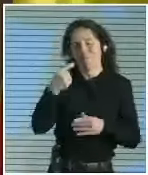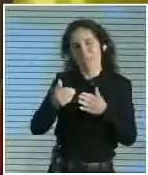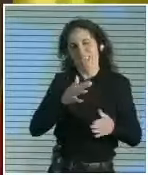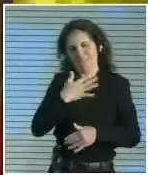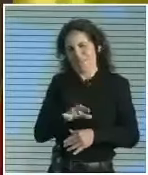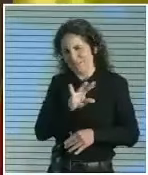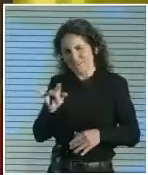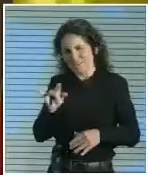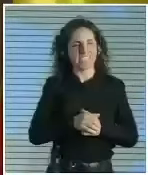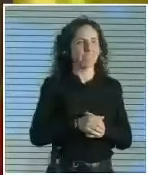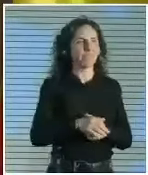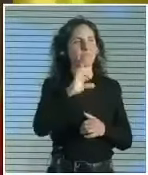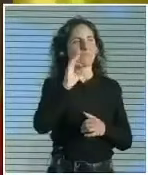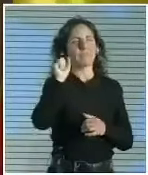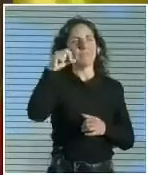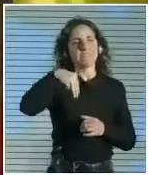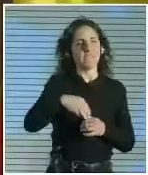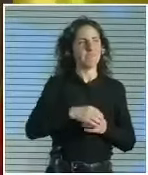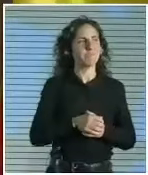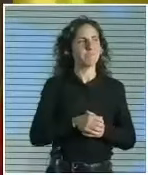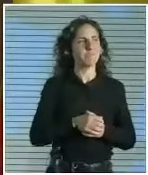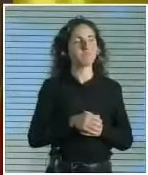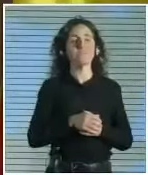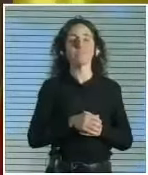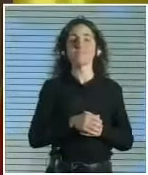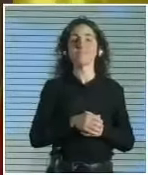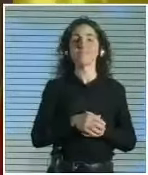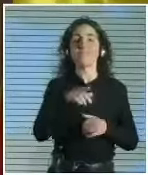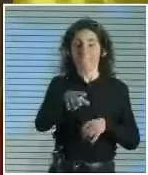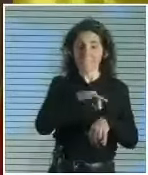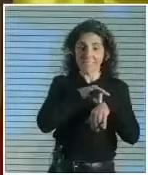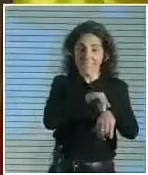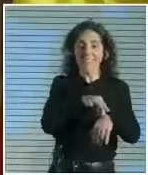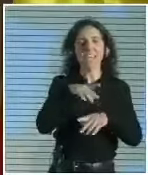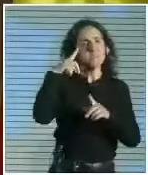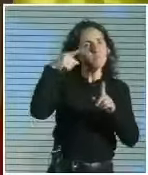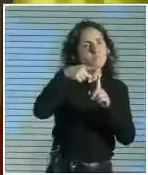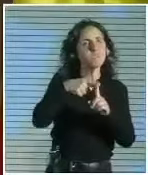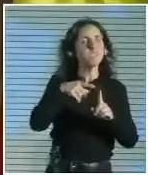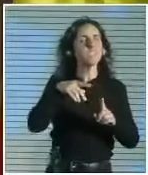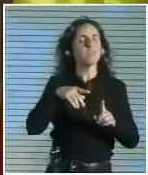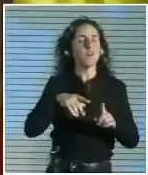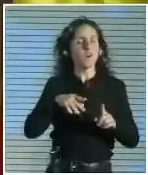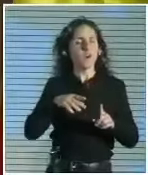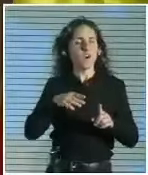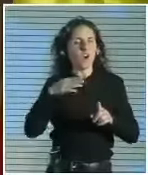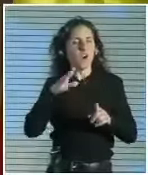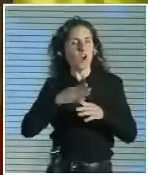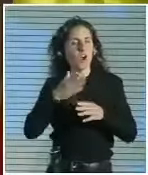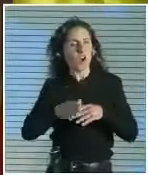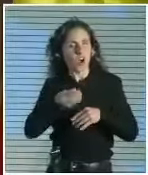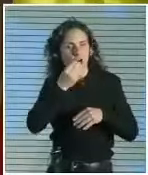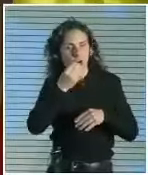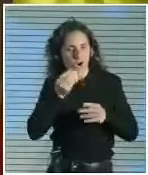the global roadmap for food waste reduction, which by the way now is addressing mainly accommodation businesses and